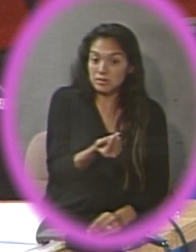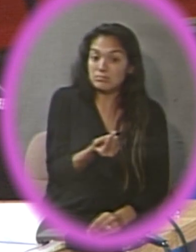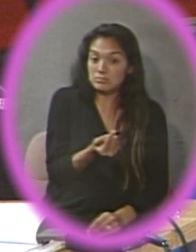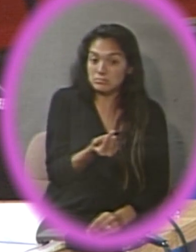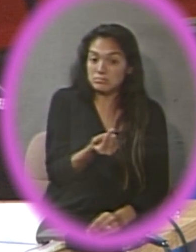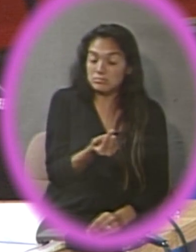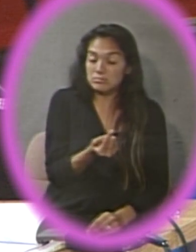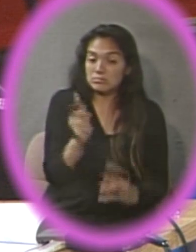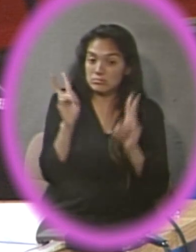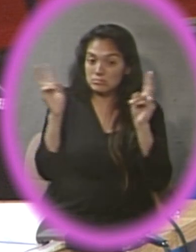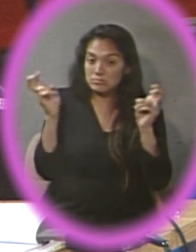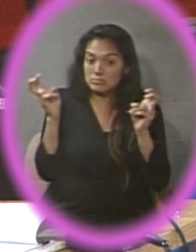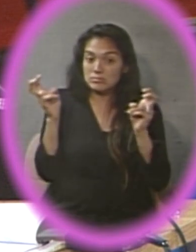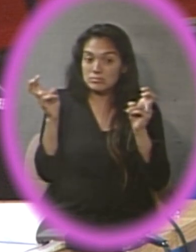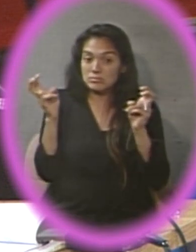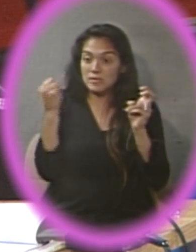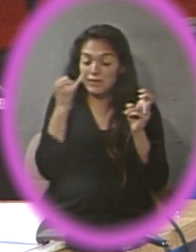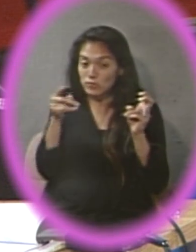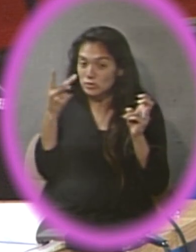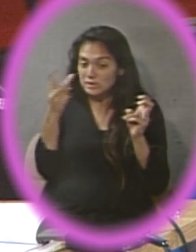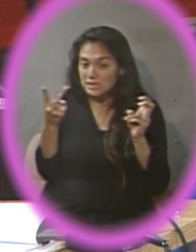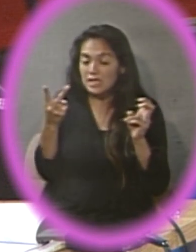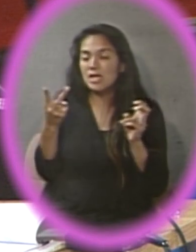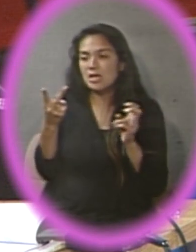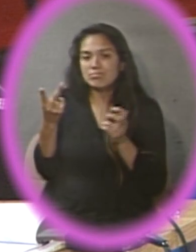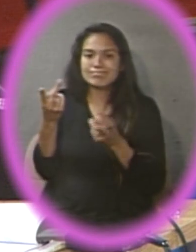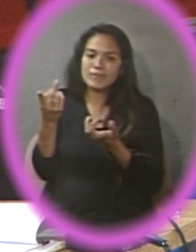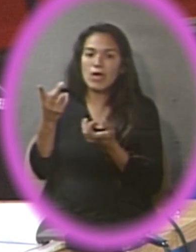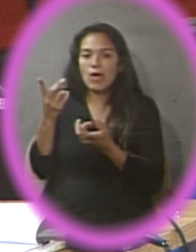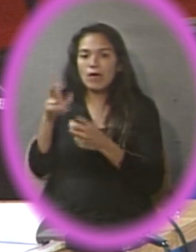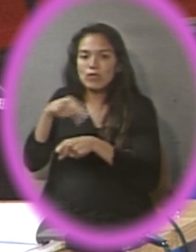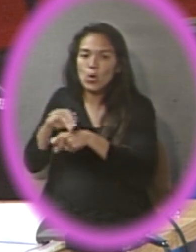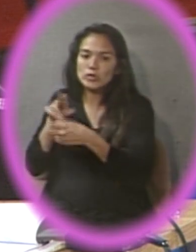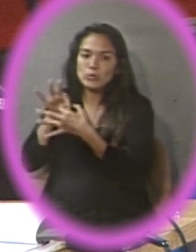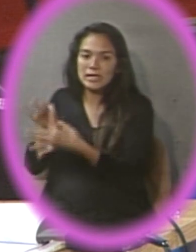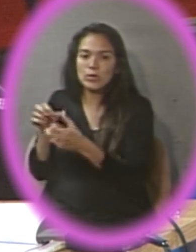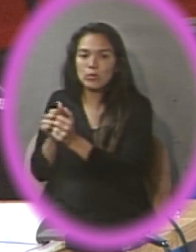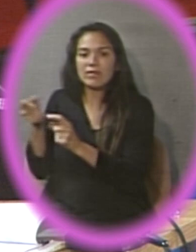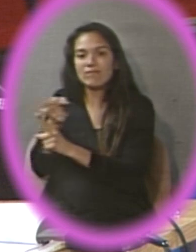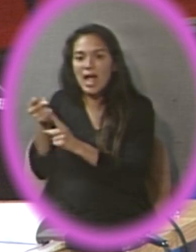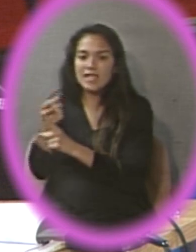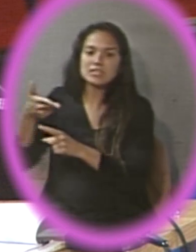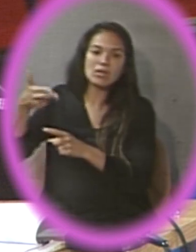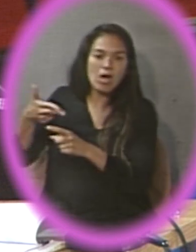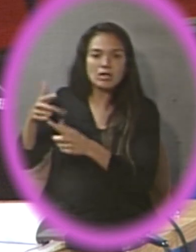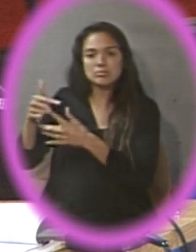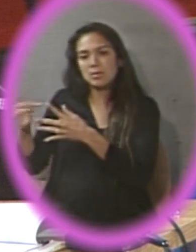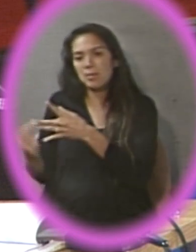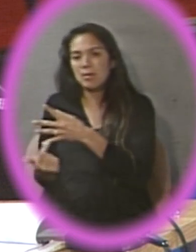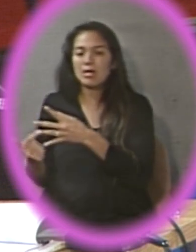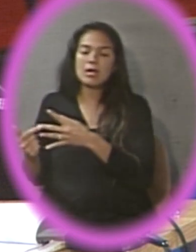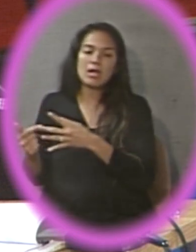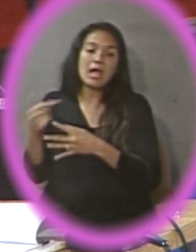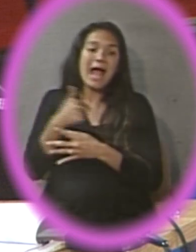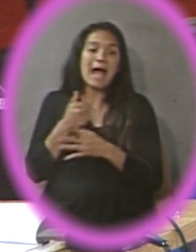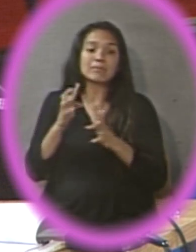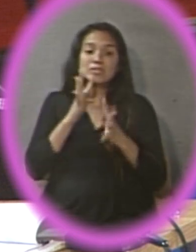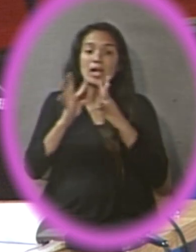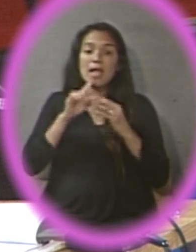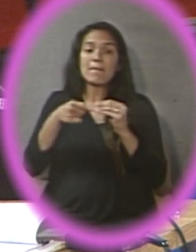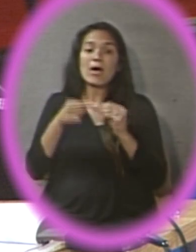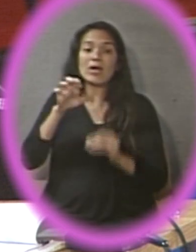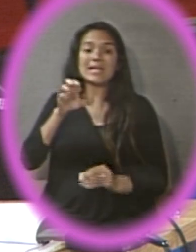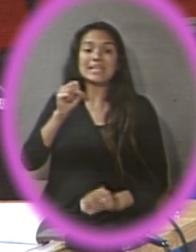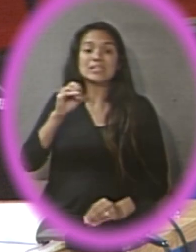the, gun violence and all that stuff. I get that we're talking about different issues because I'm talking about ESOL compliance